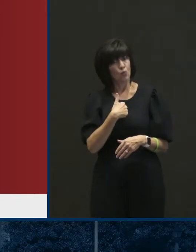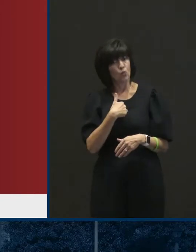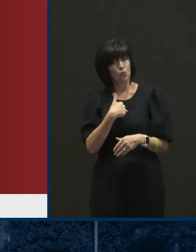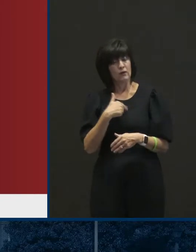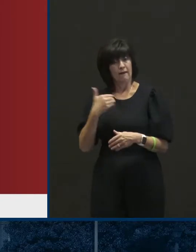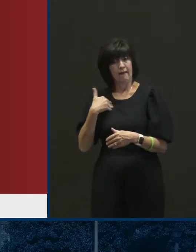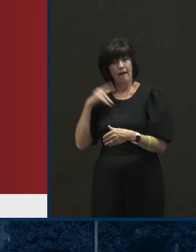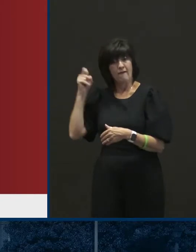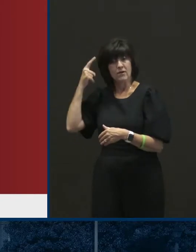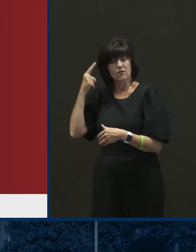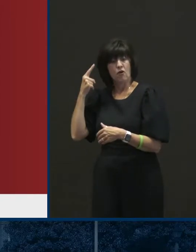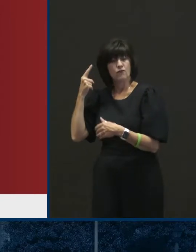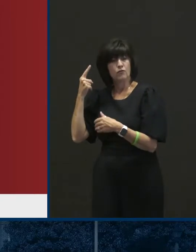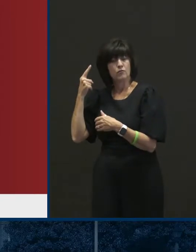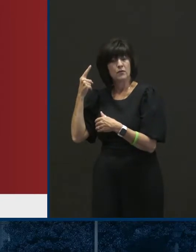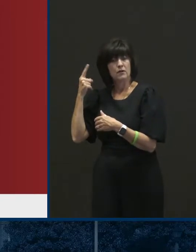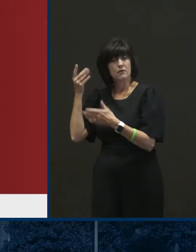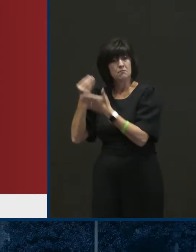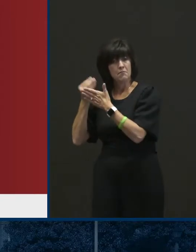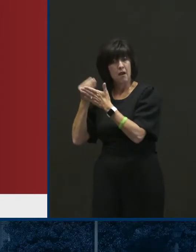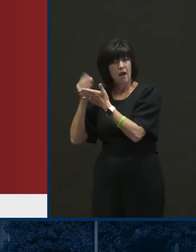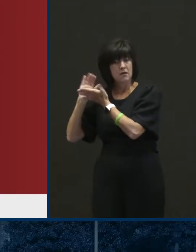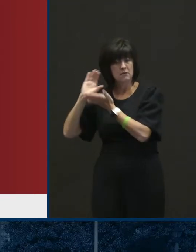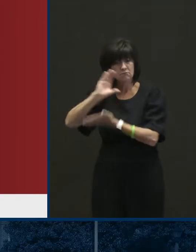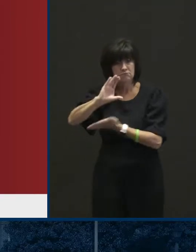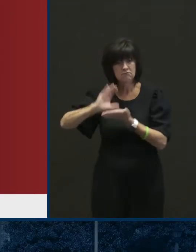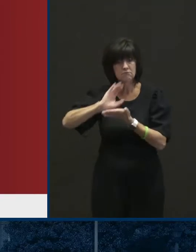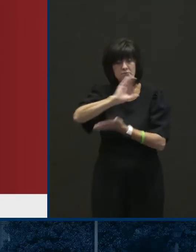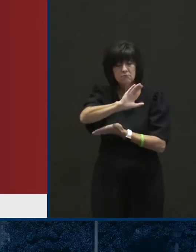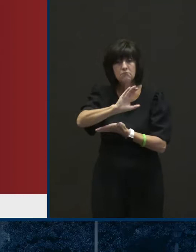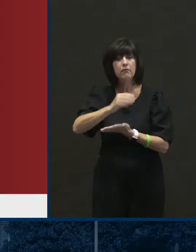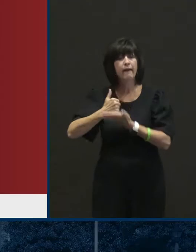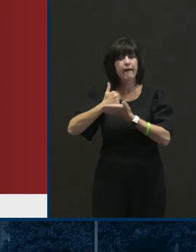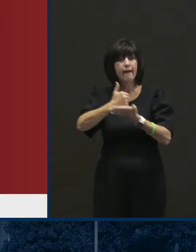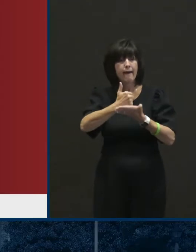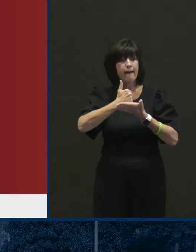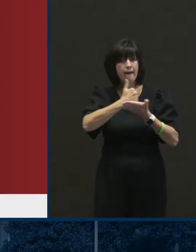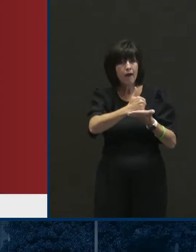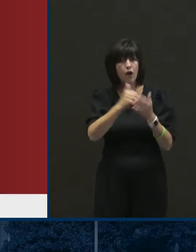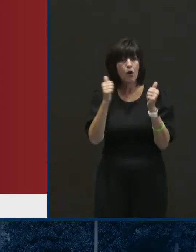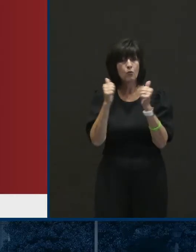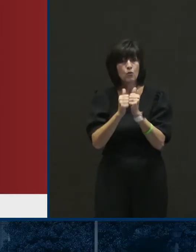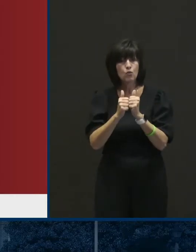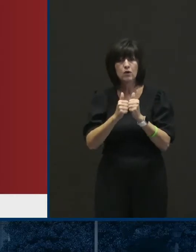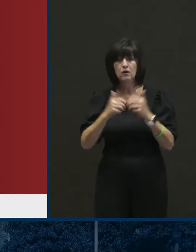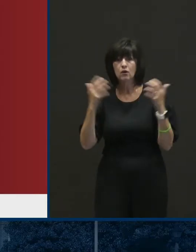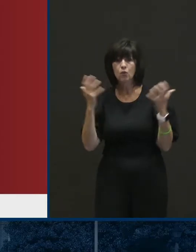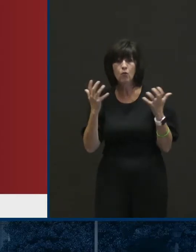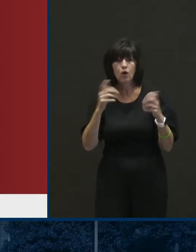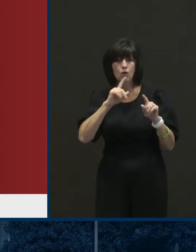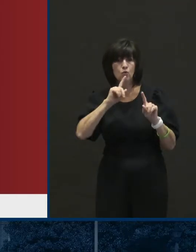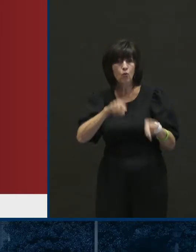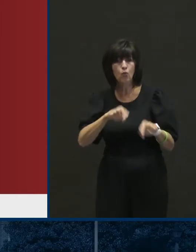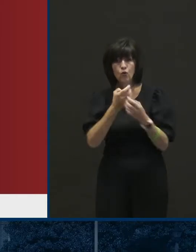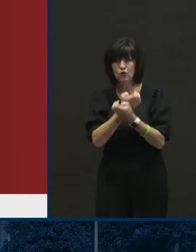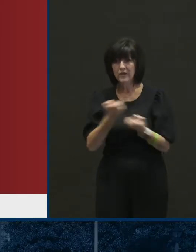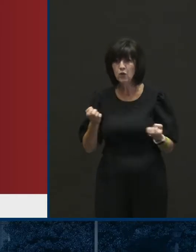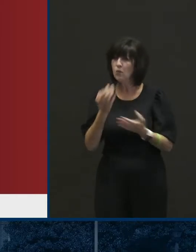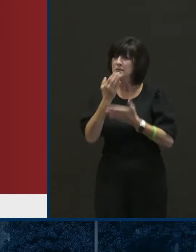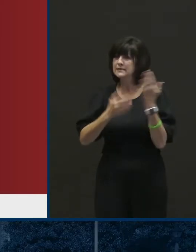underway. I know the districts are experiencing some backlogs in the ordering of equipment. So we're moving